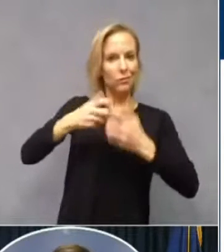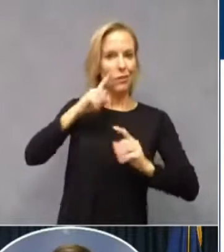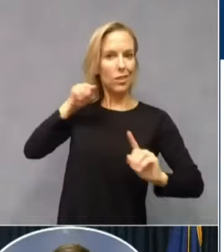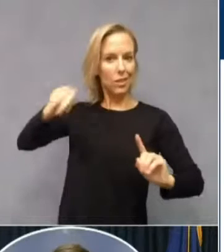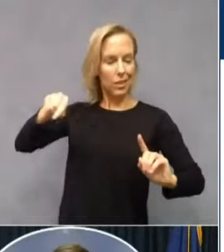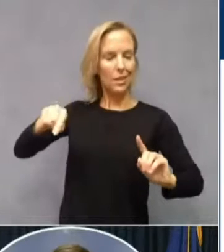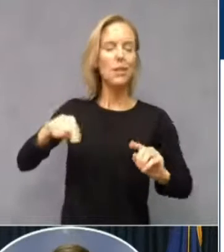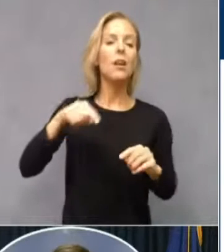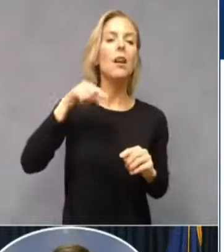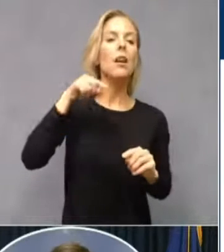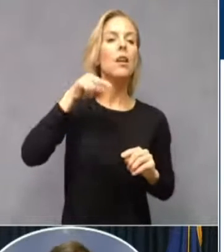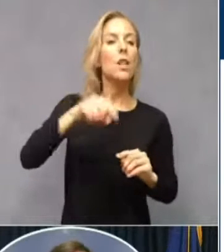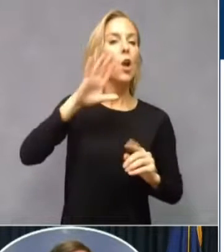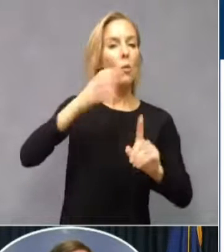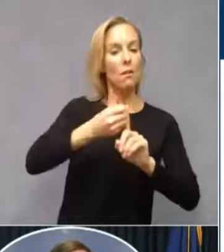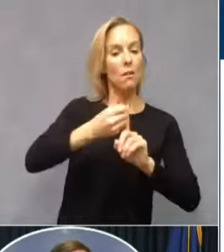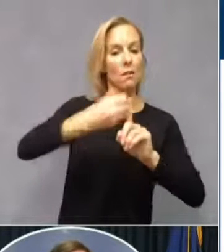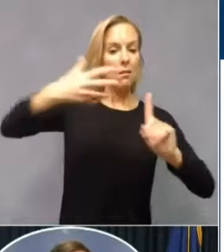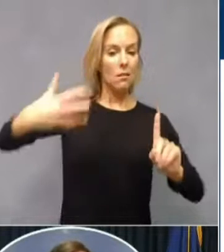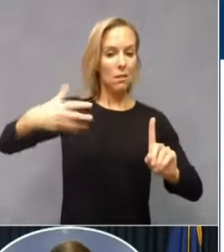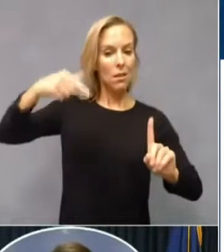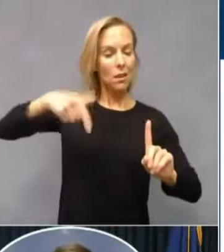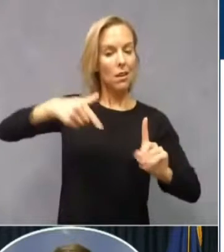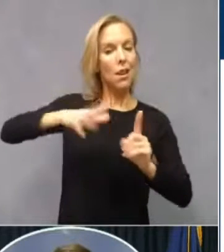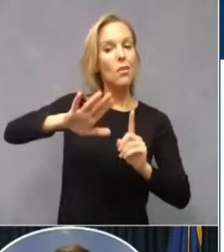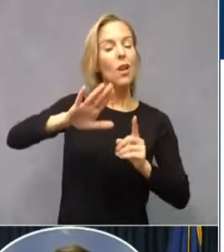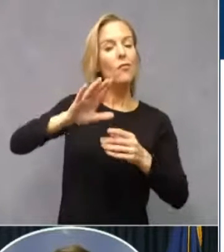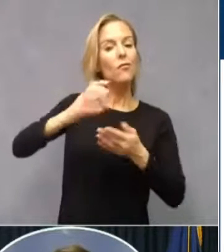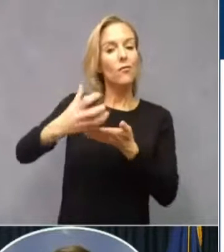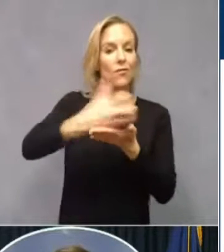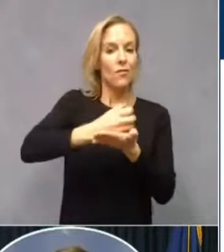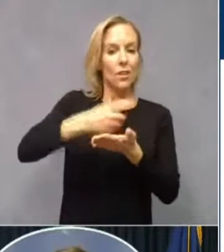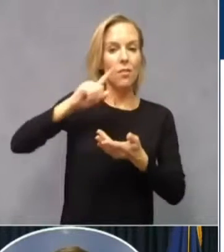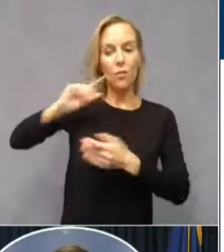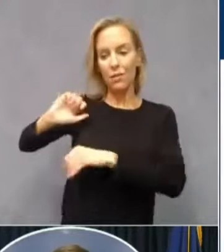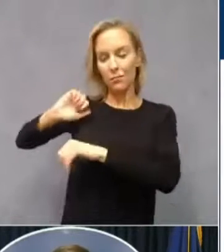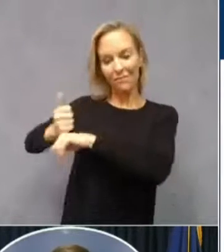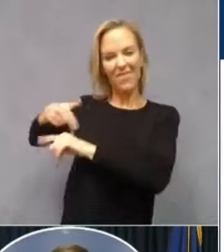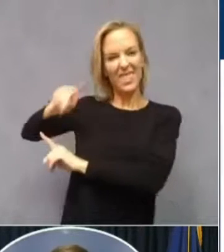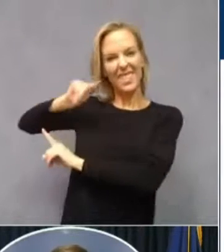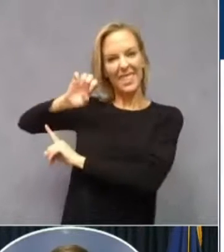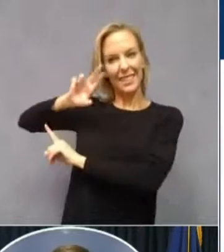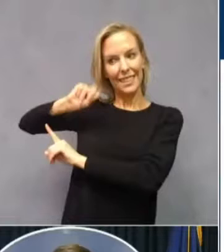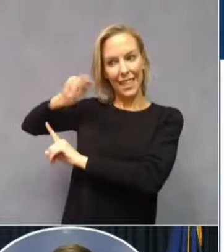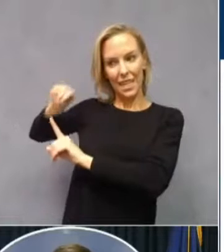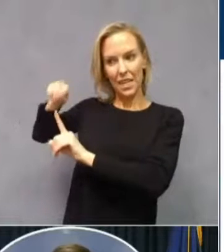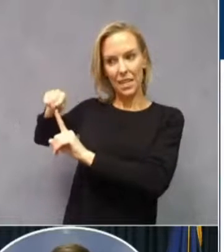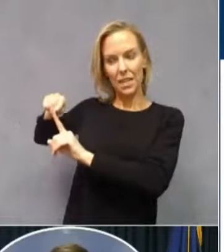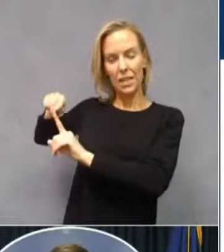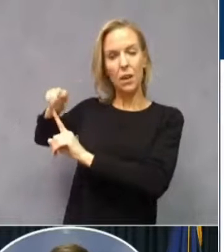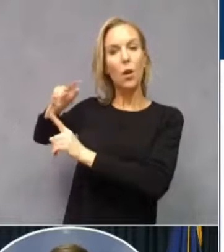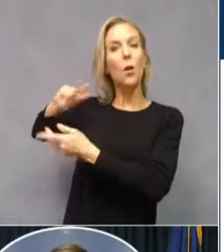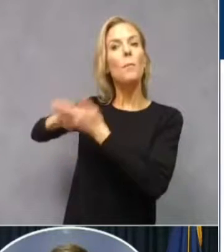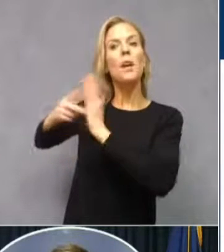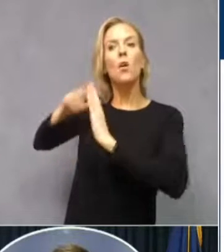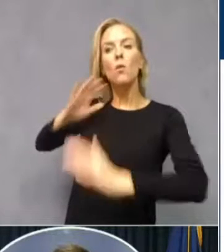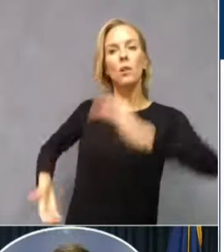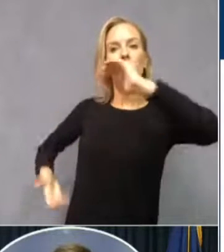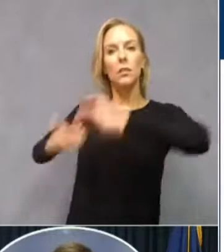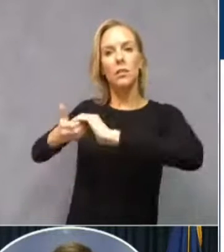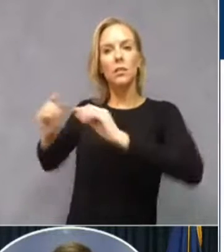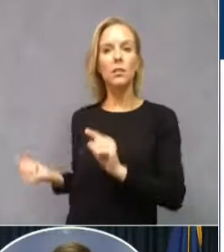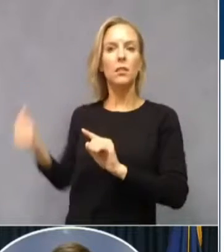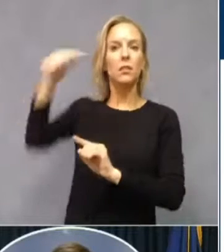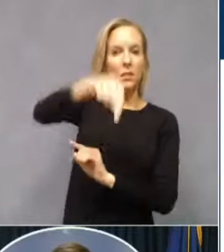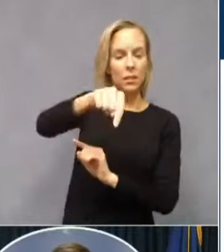relocate a portion of its operations from its headquarters in Tennessee, which in turn will allow the joint venture to expand sales channels,